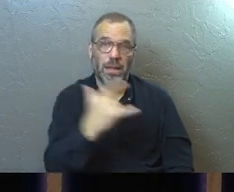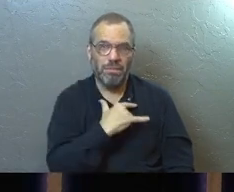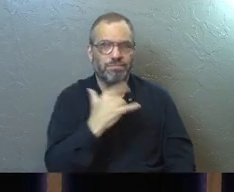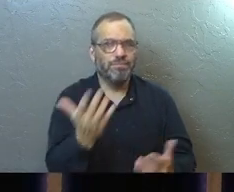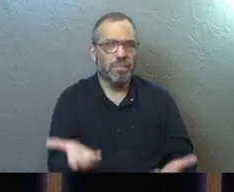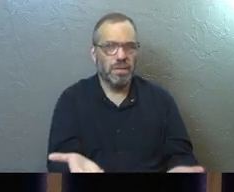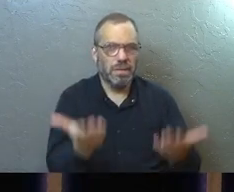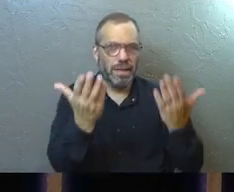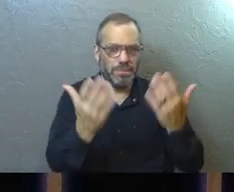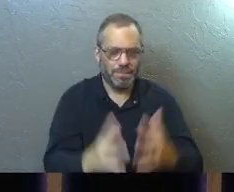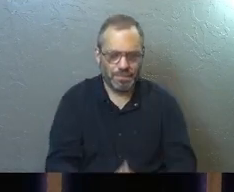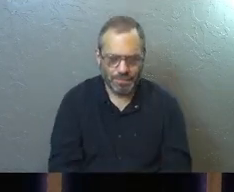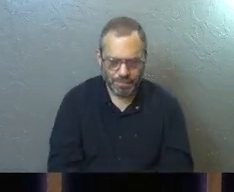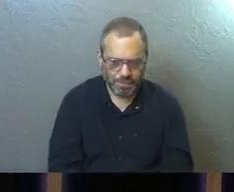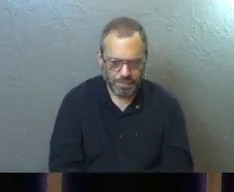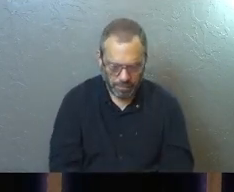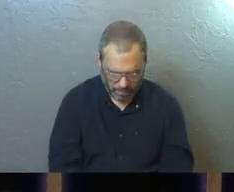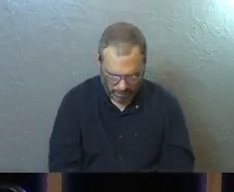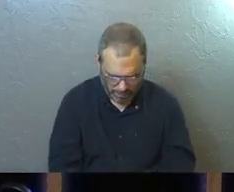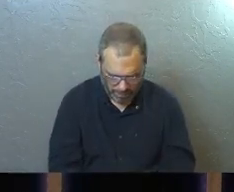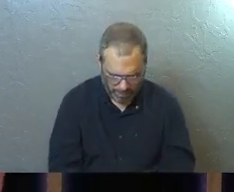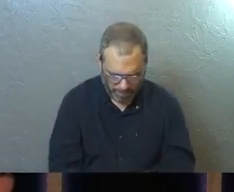guys stand?